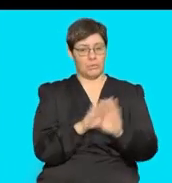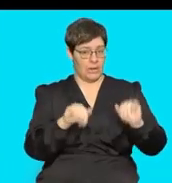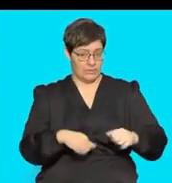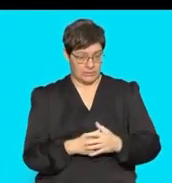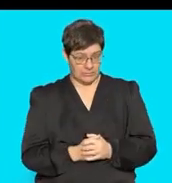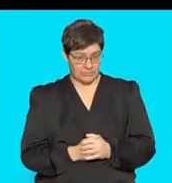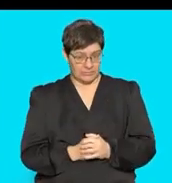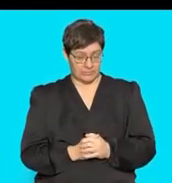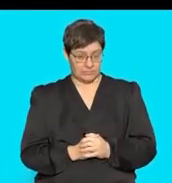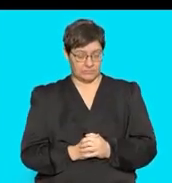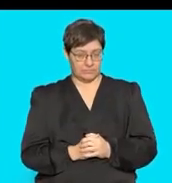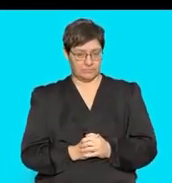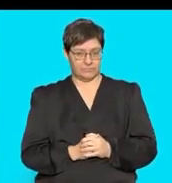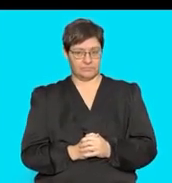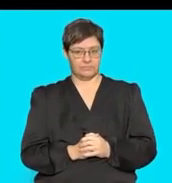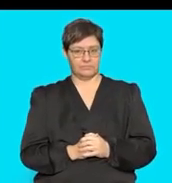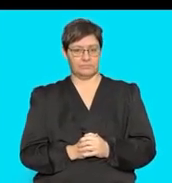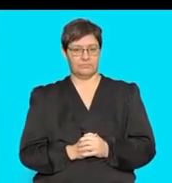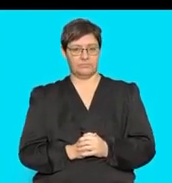later.